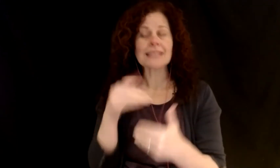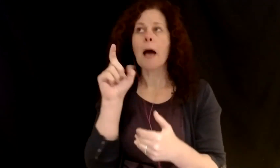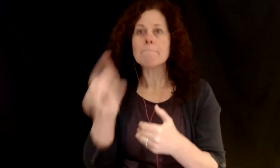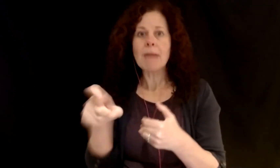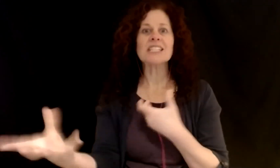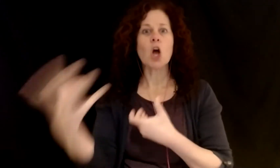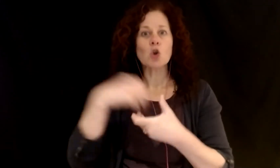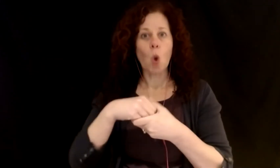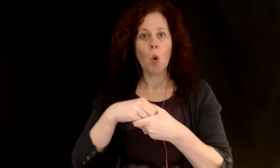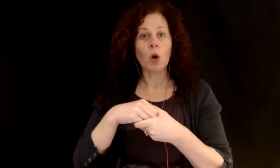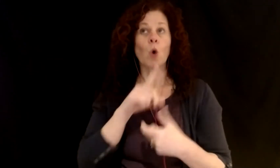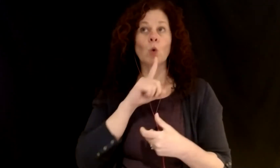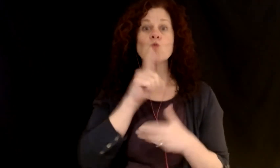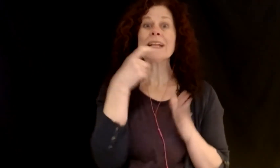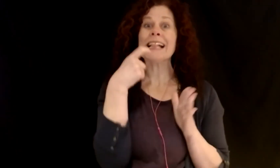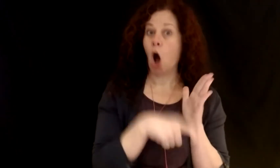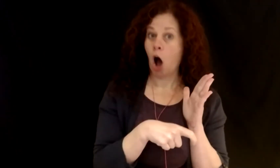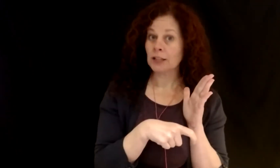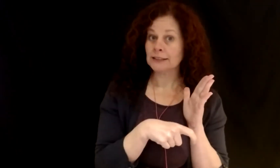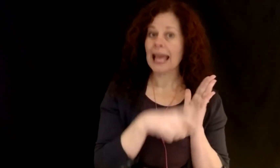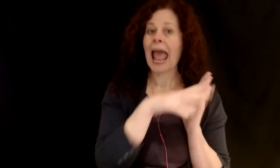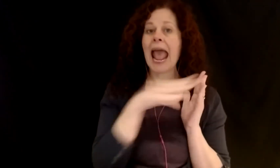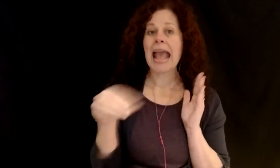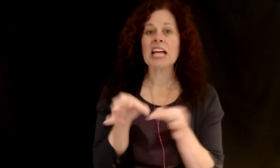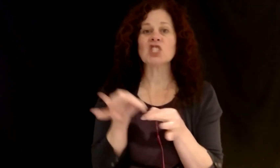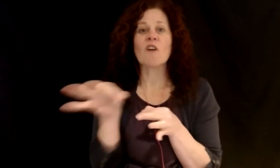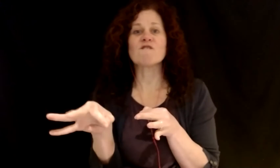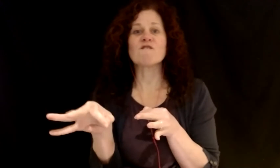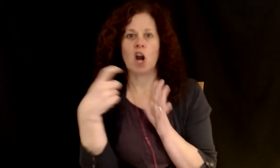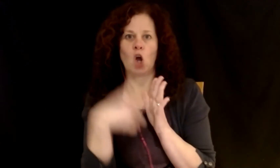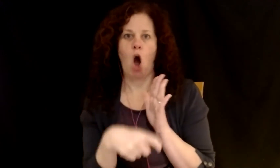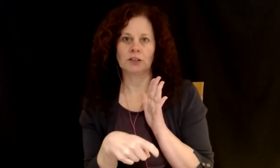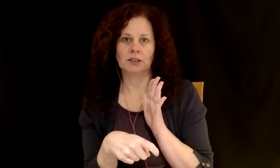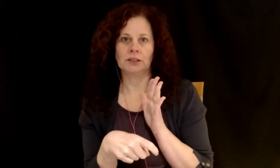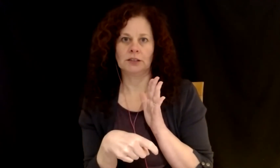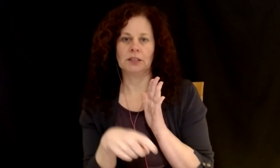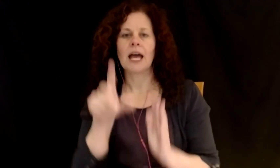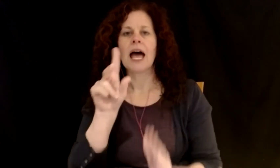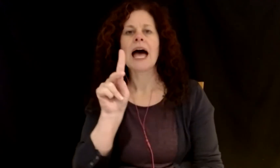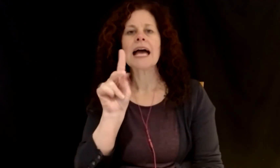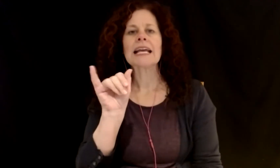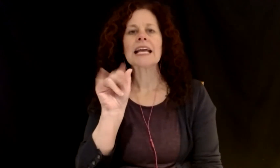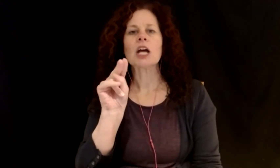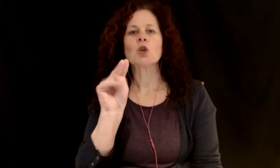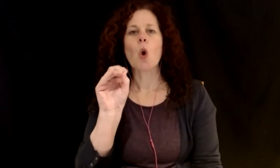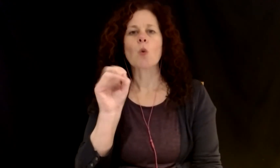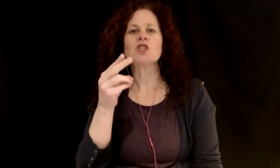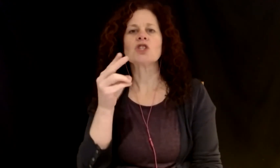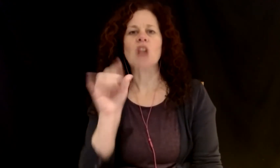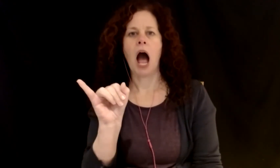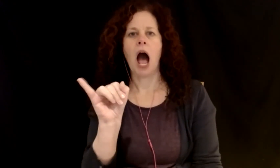real costs and deferred costs. Kenyo Chai did a great job synthesizing